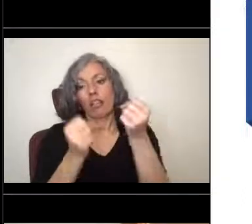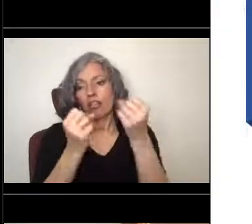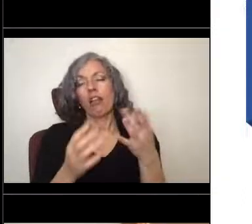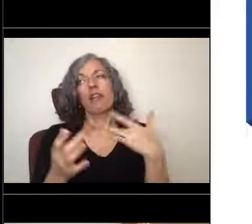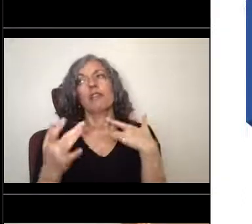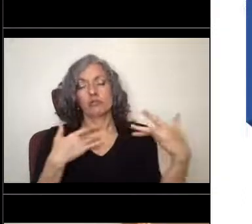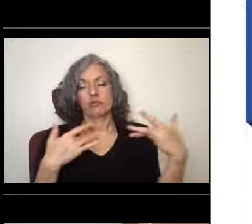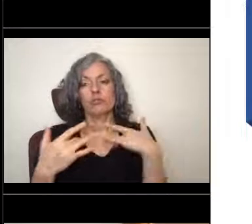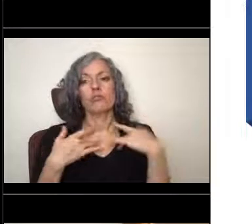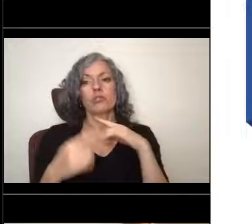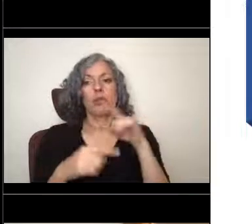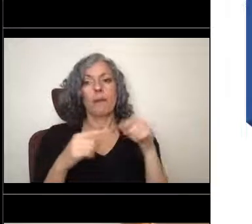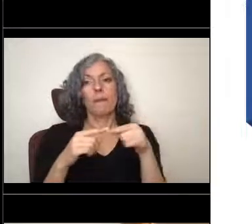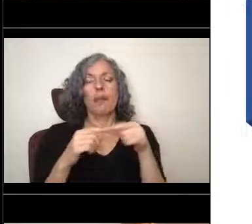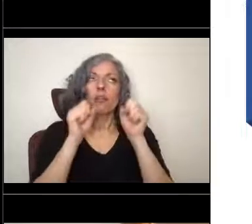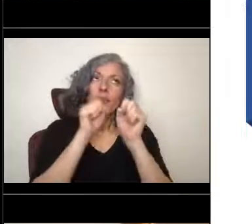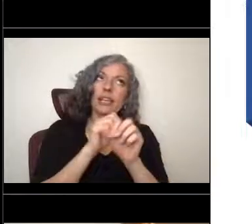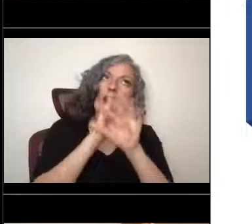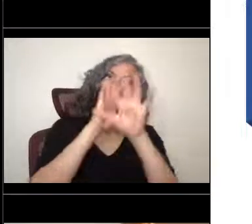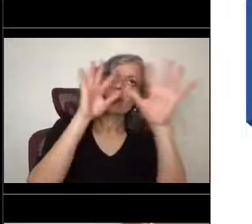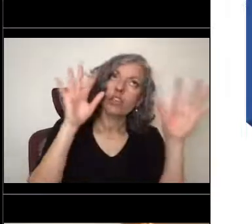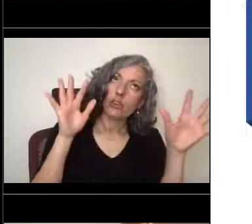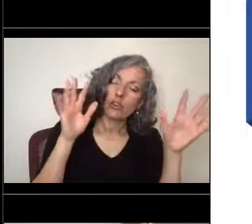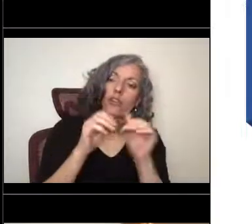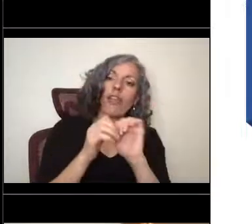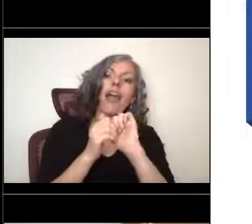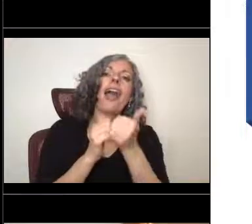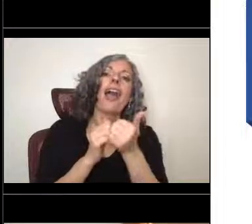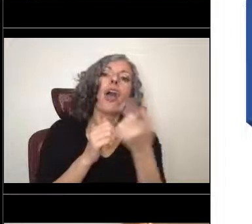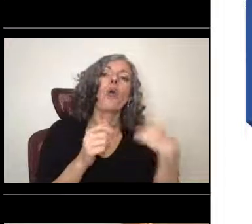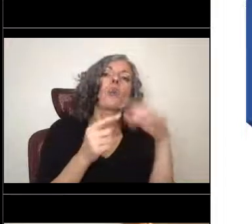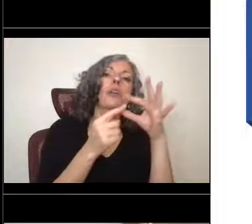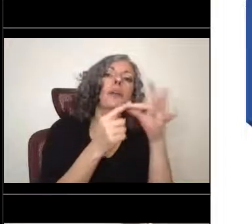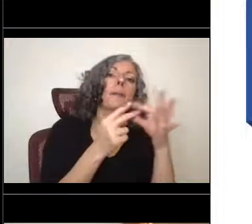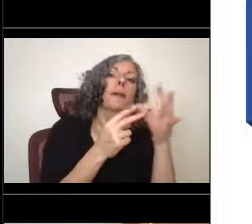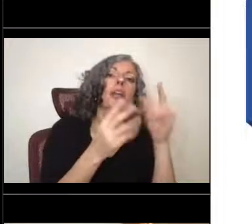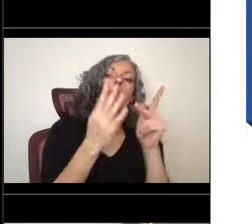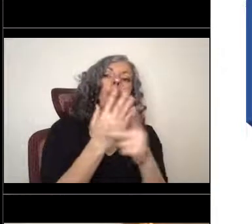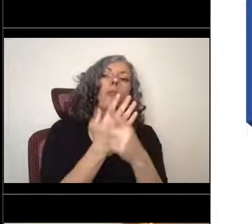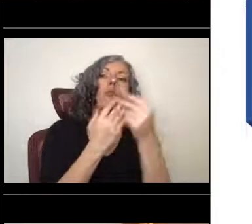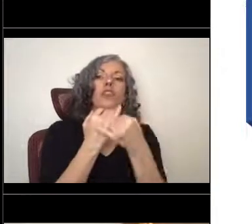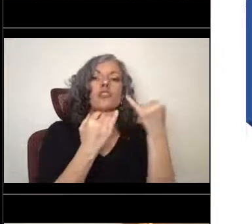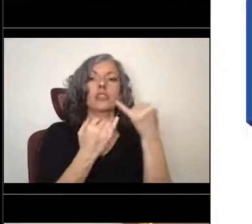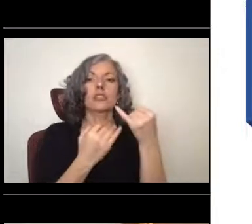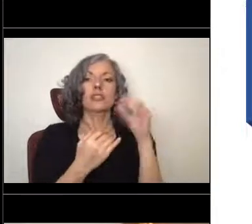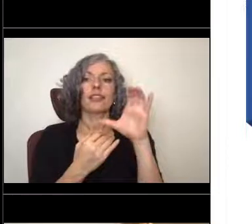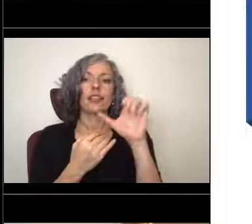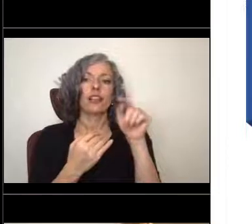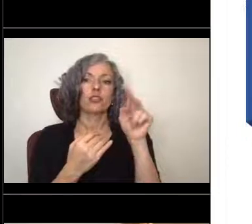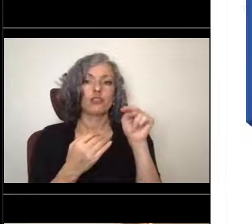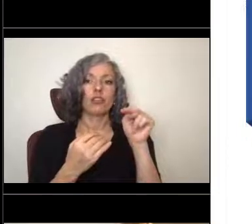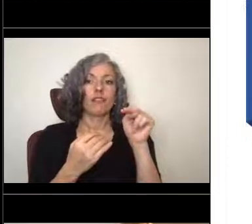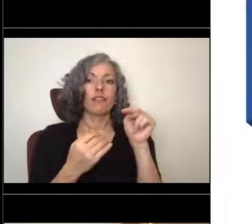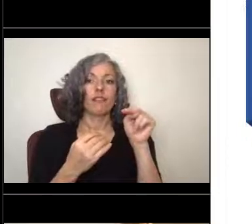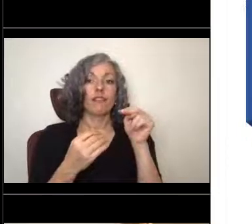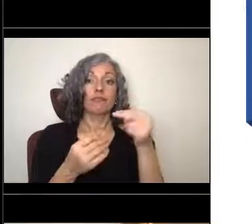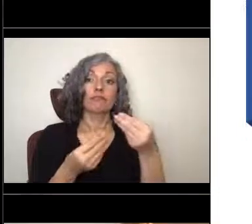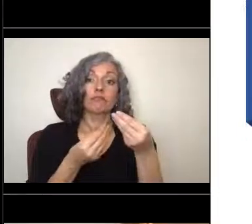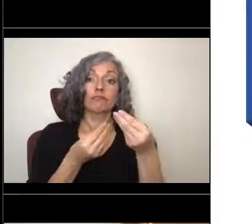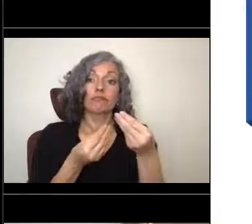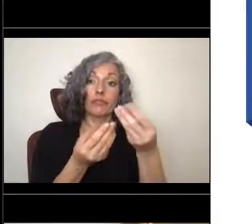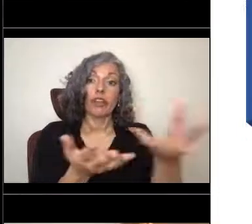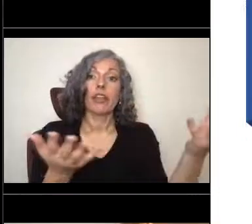you know, transparency and how, you know, we were selecting the projects that Caltrans would be submitting. And so this